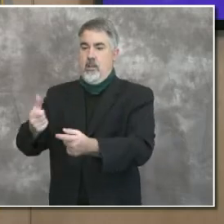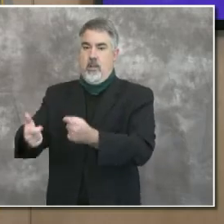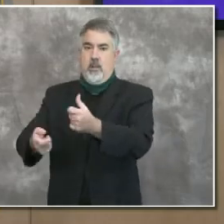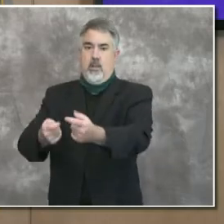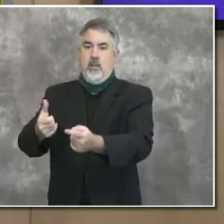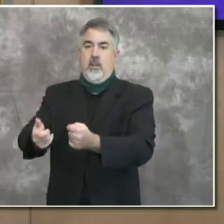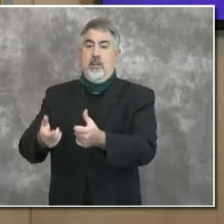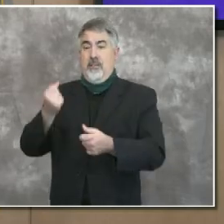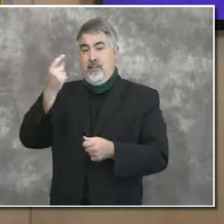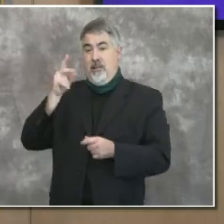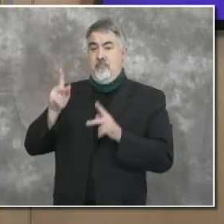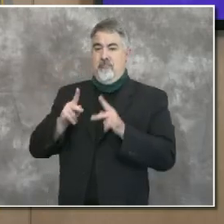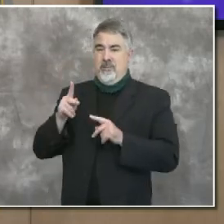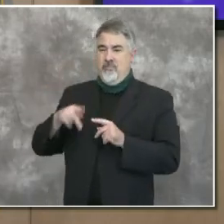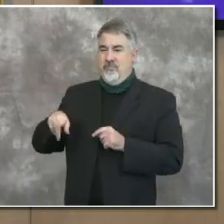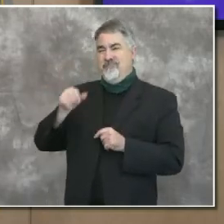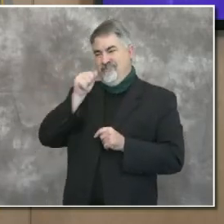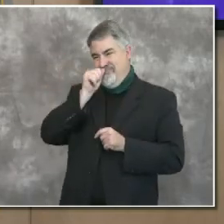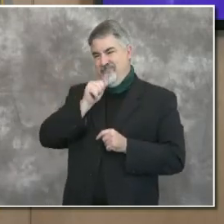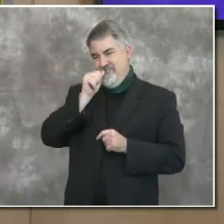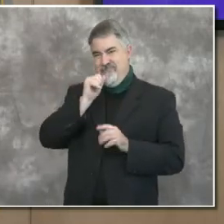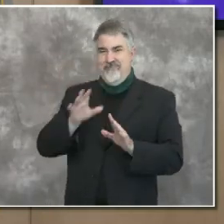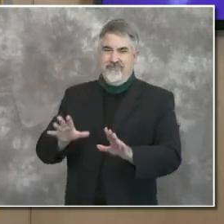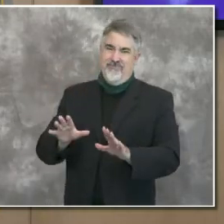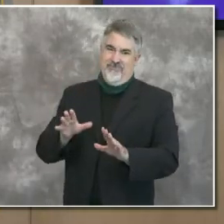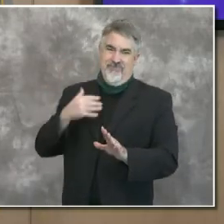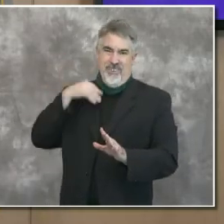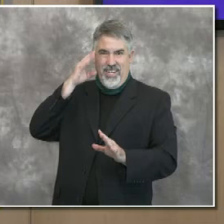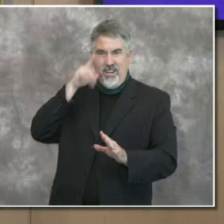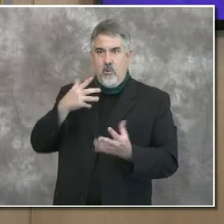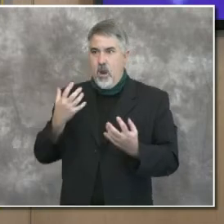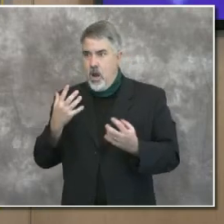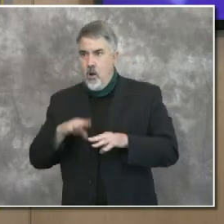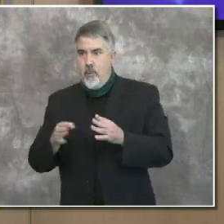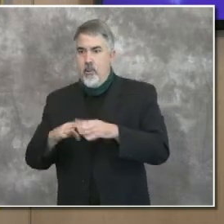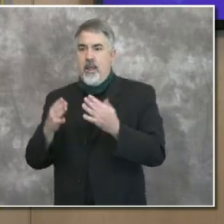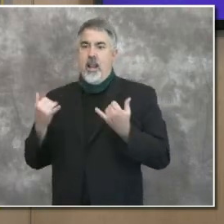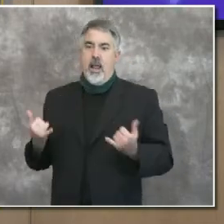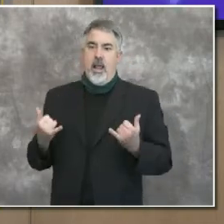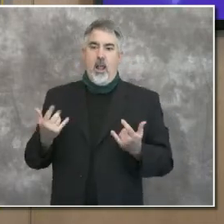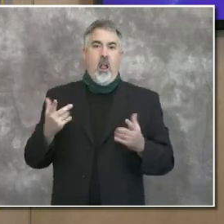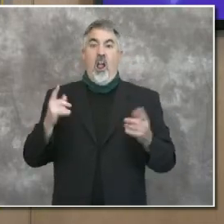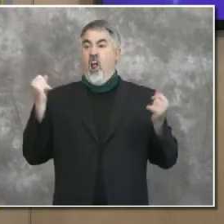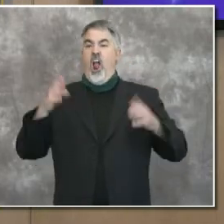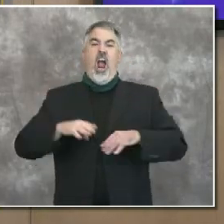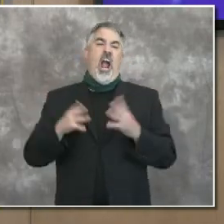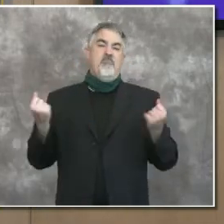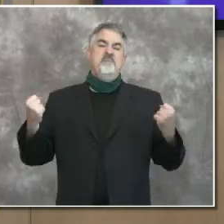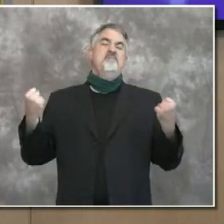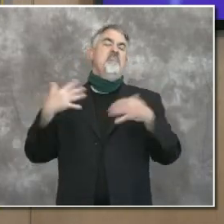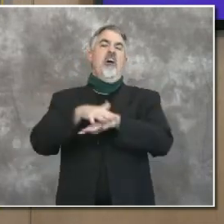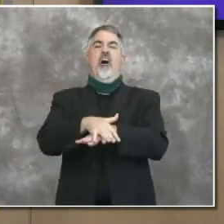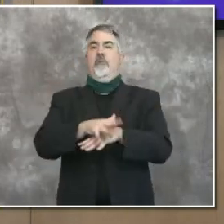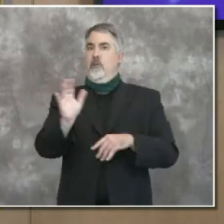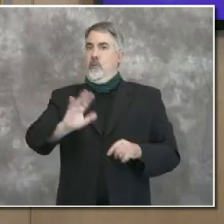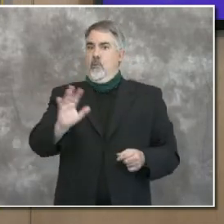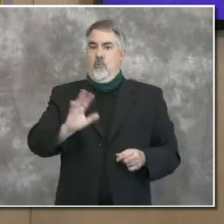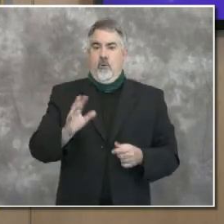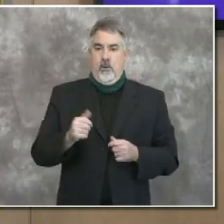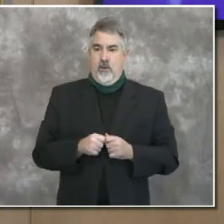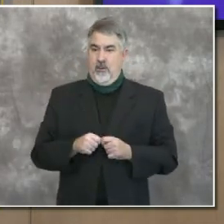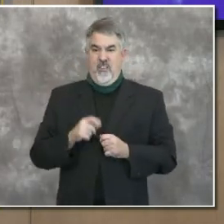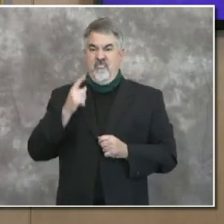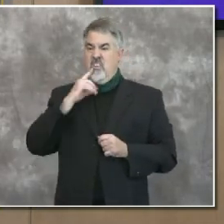us. The biggest mistake that we could make as a region would be to move too fast and too swiftly, see a tremendous outbreak and throw